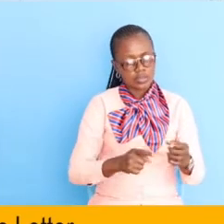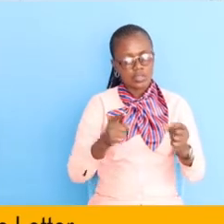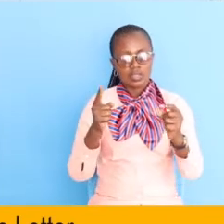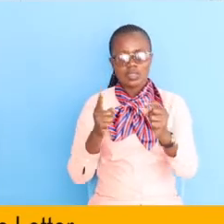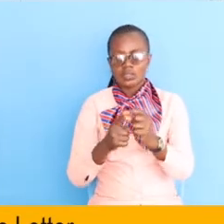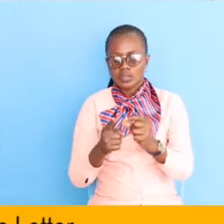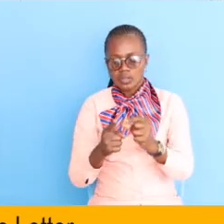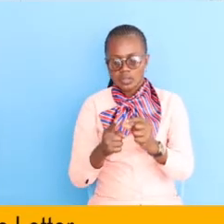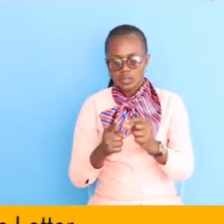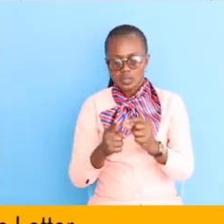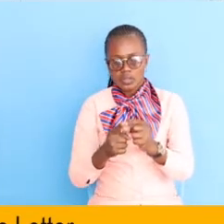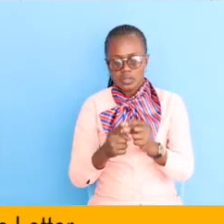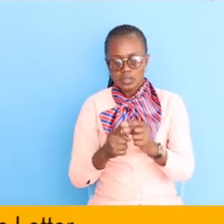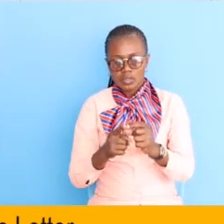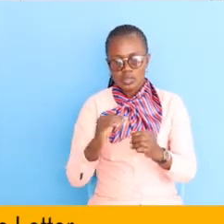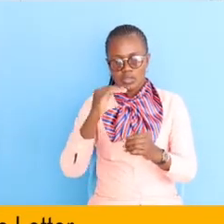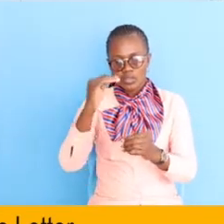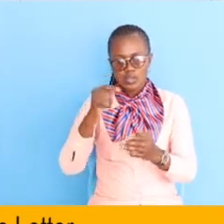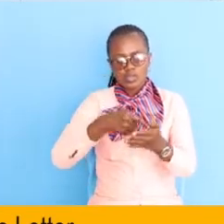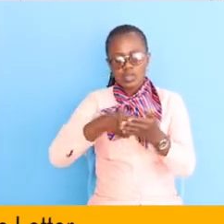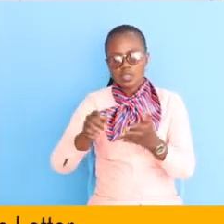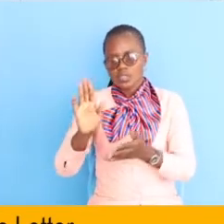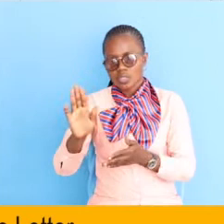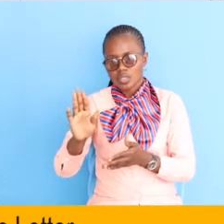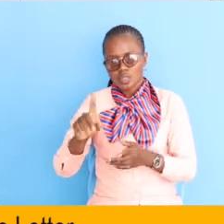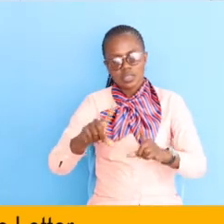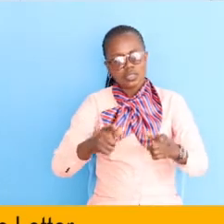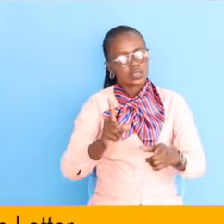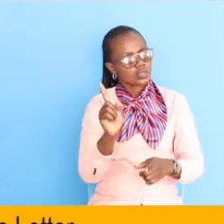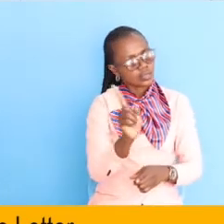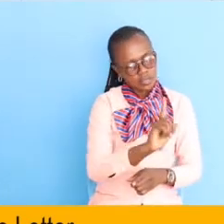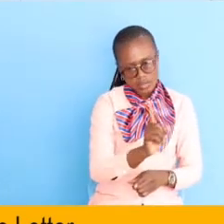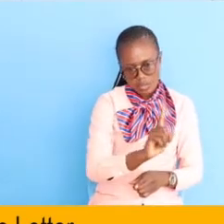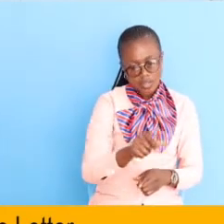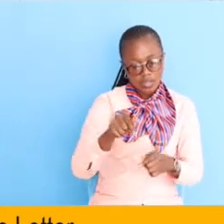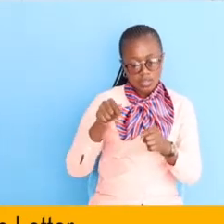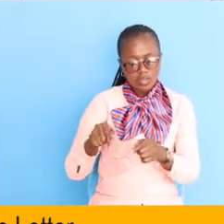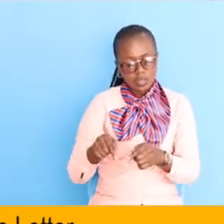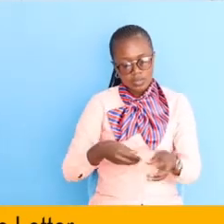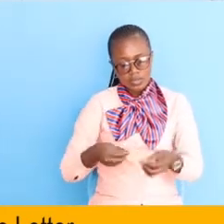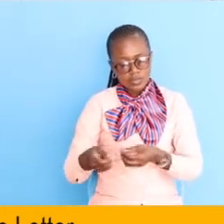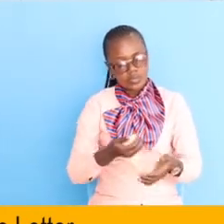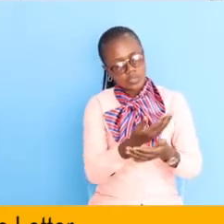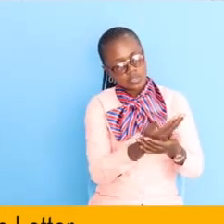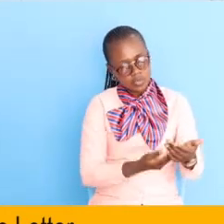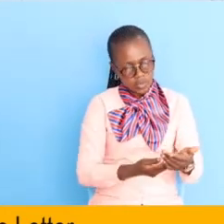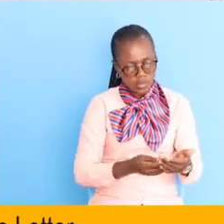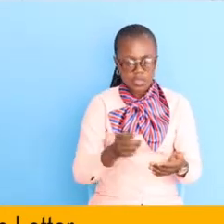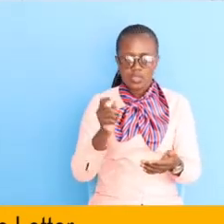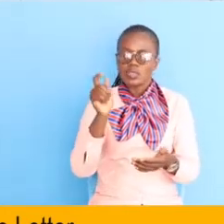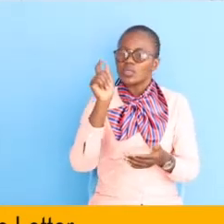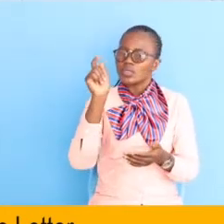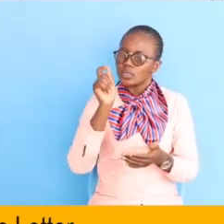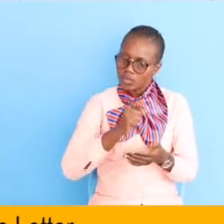letter writing, this is not allowed. That is the first aspect on the